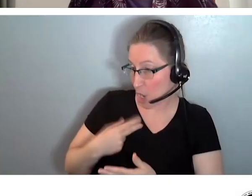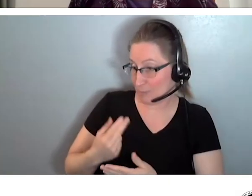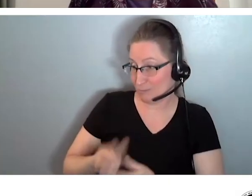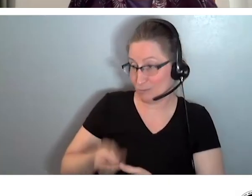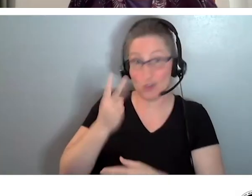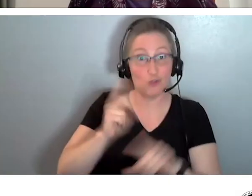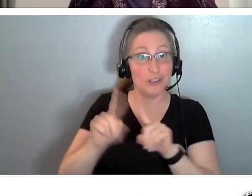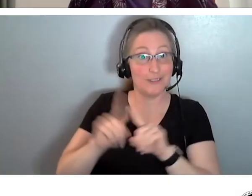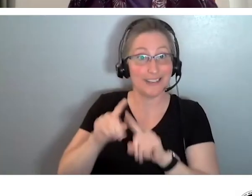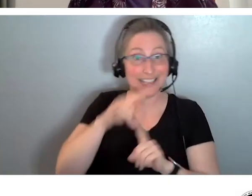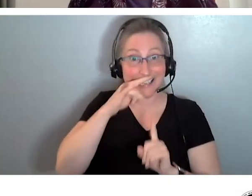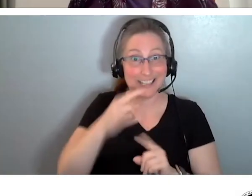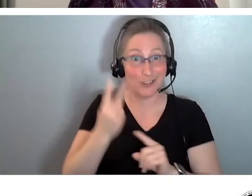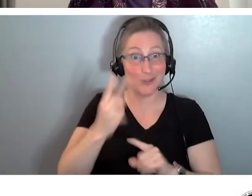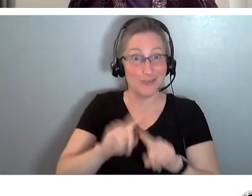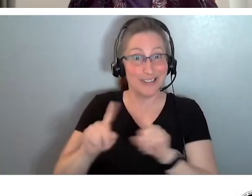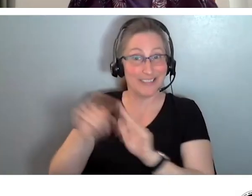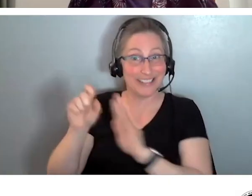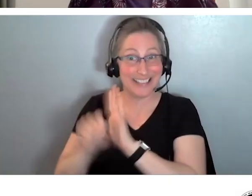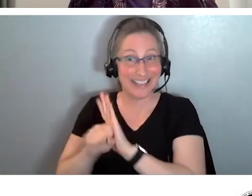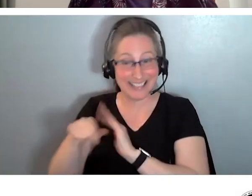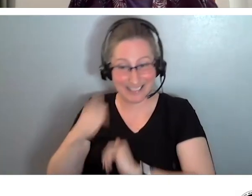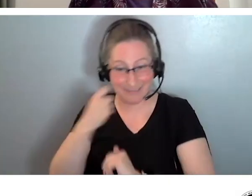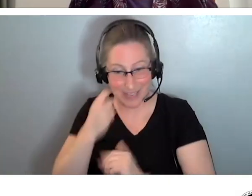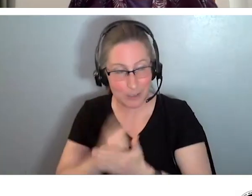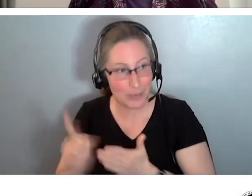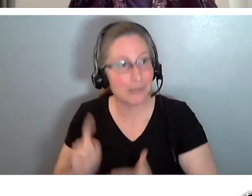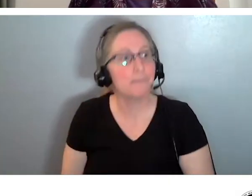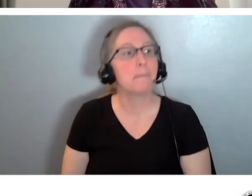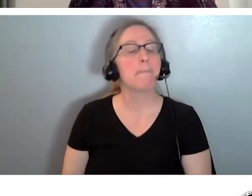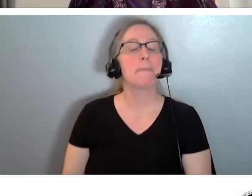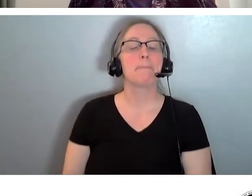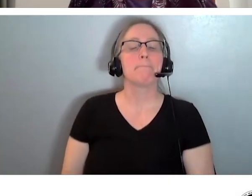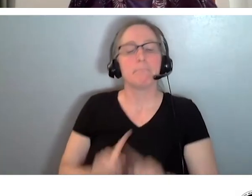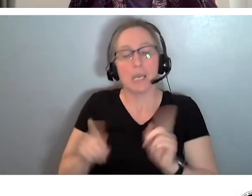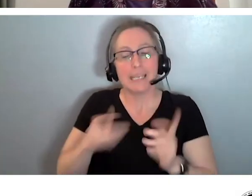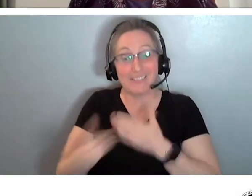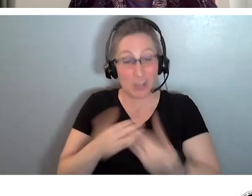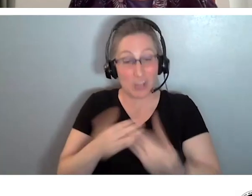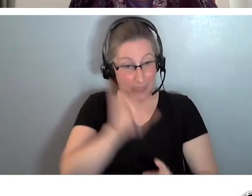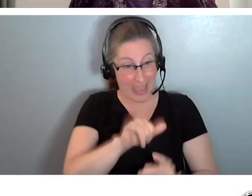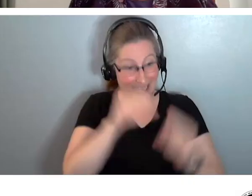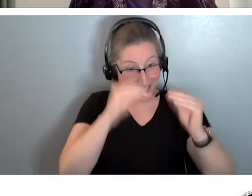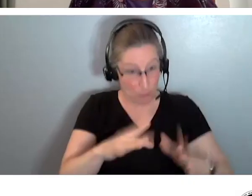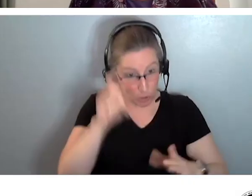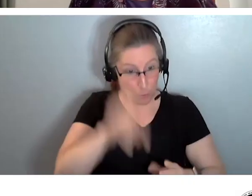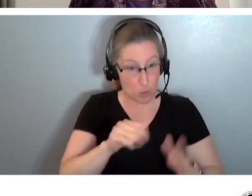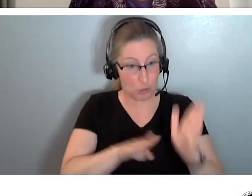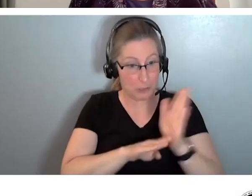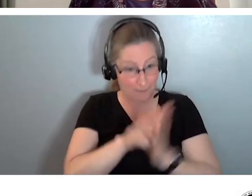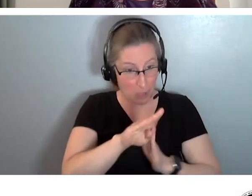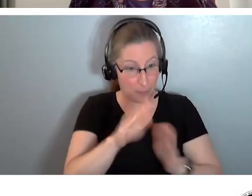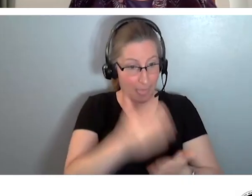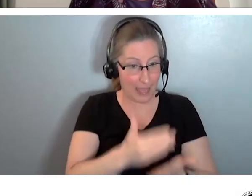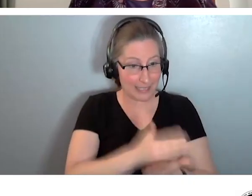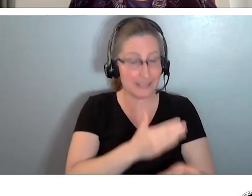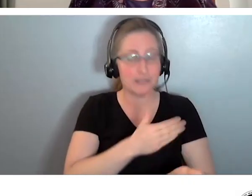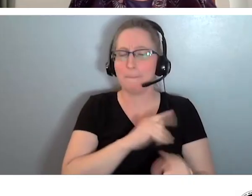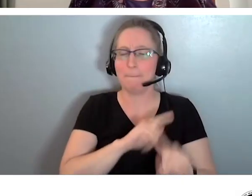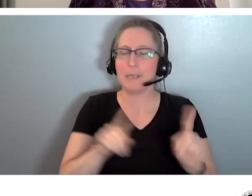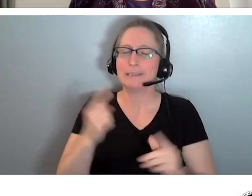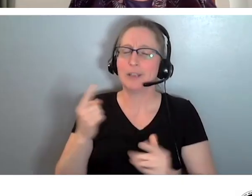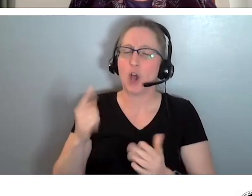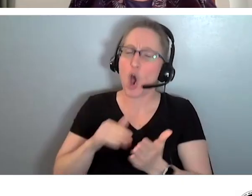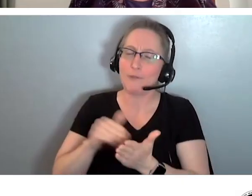cities and different states. And although the teacher is supposed to develop the lessons, I do find that